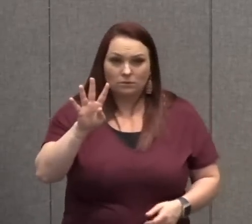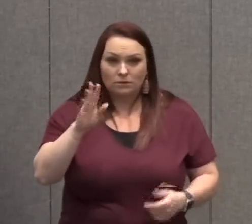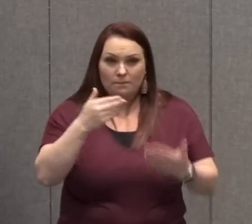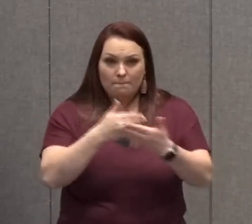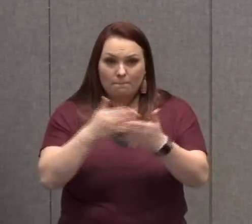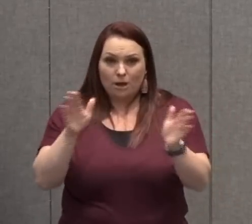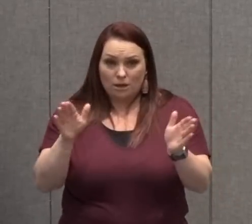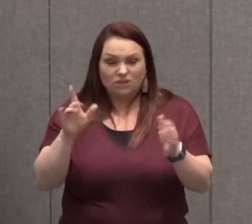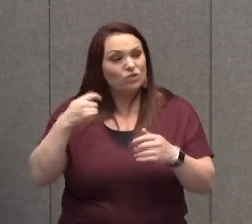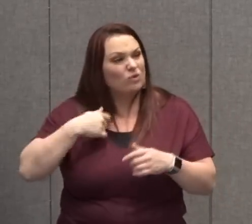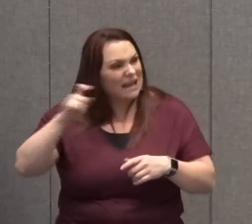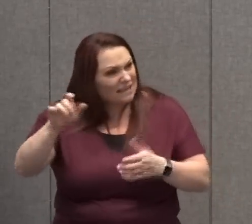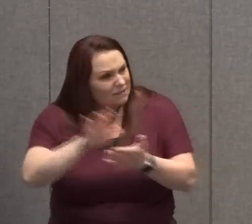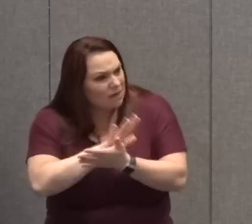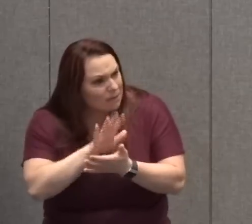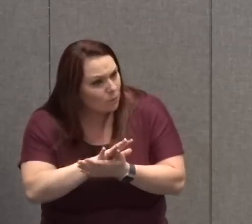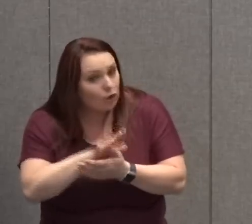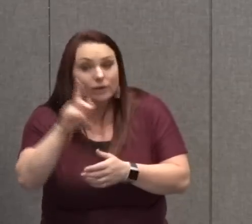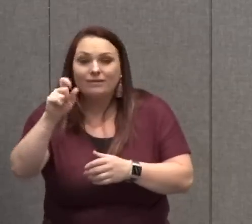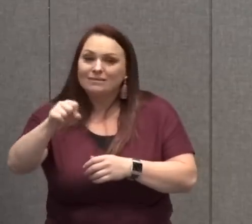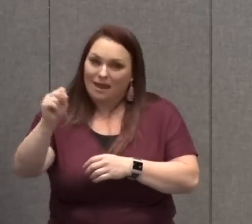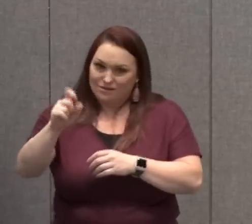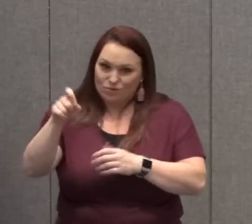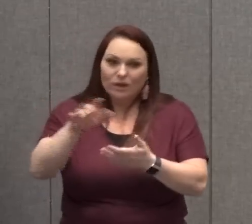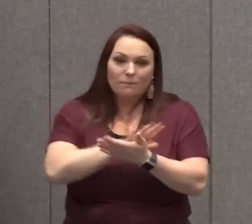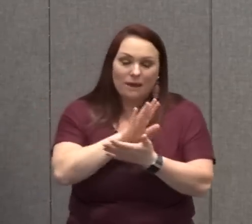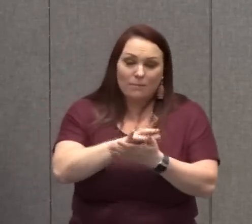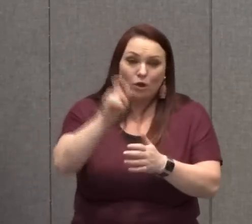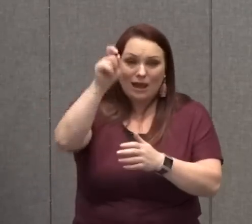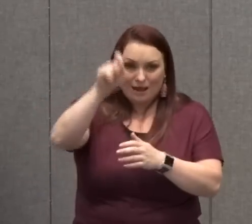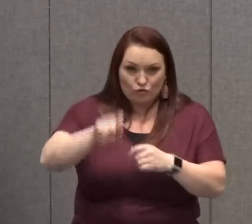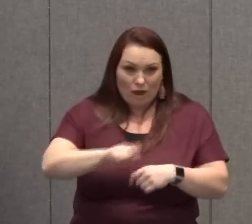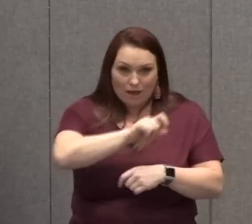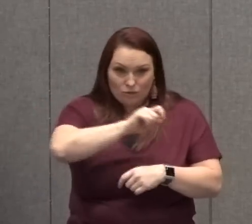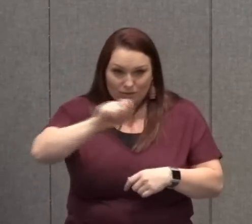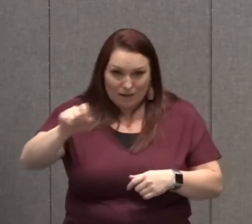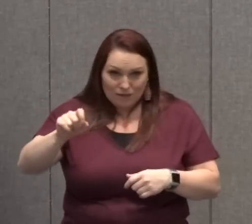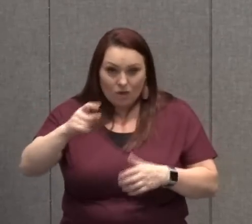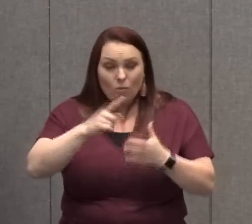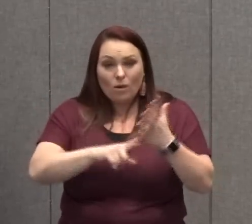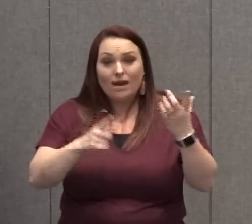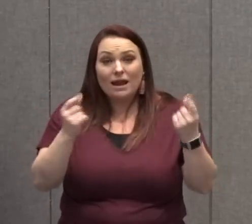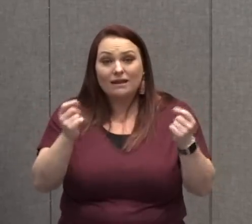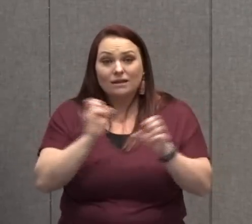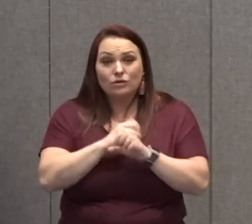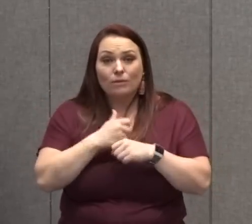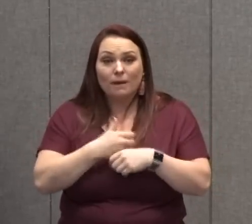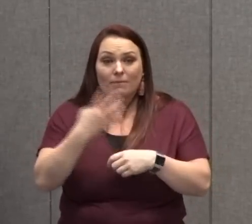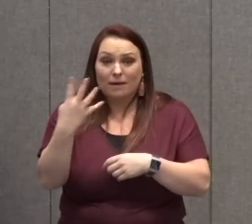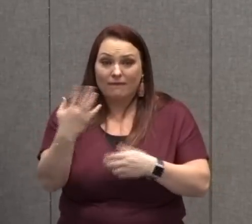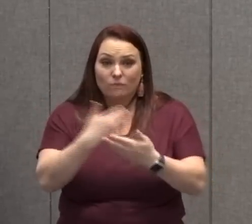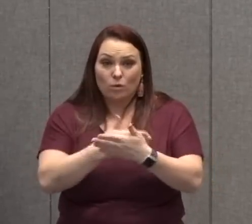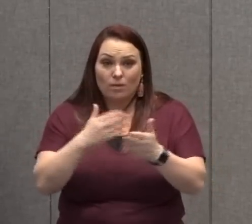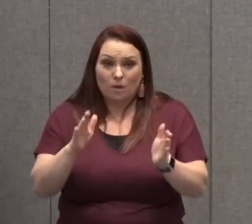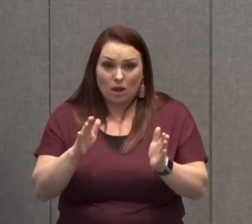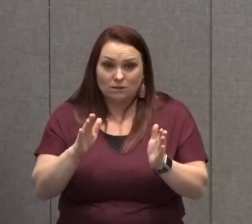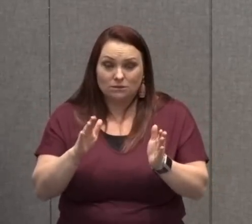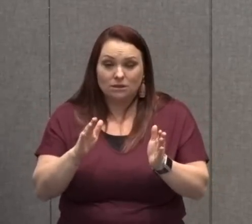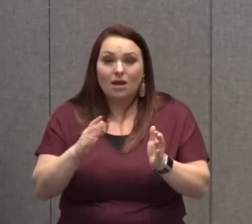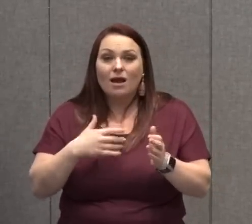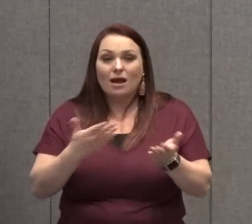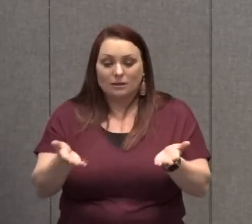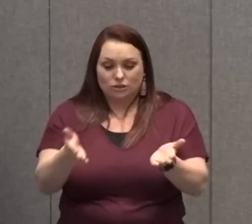of paper? you do need a piece of paper and a writing utensil and what I did to make my four boxes is I just